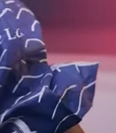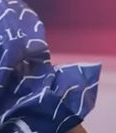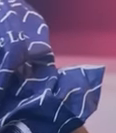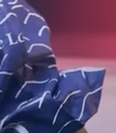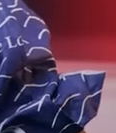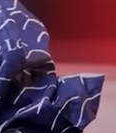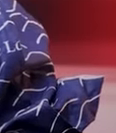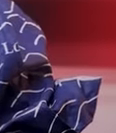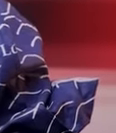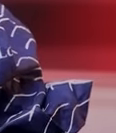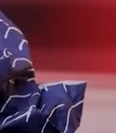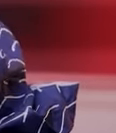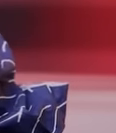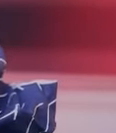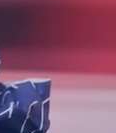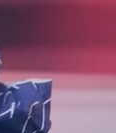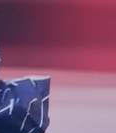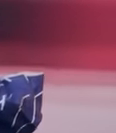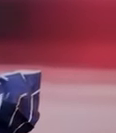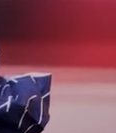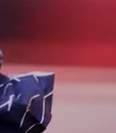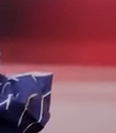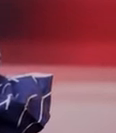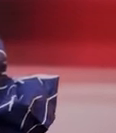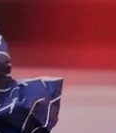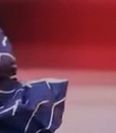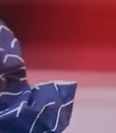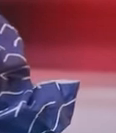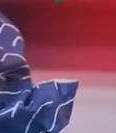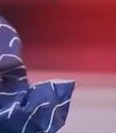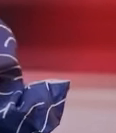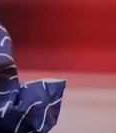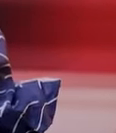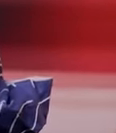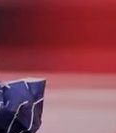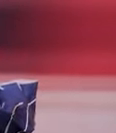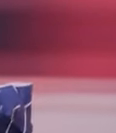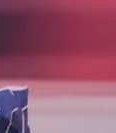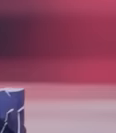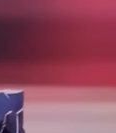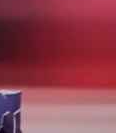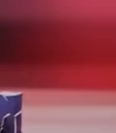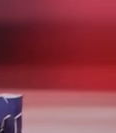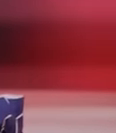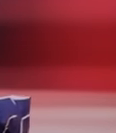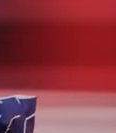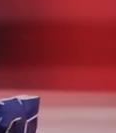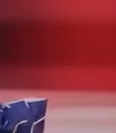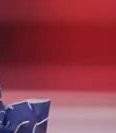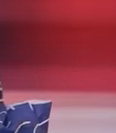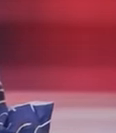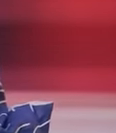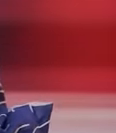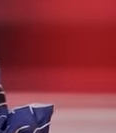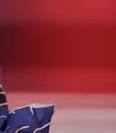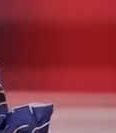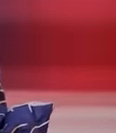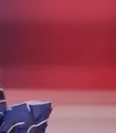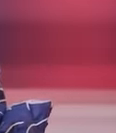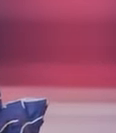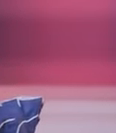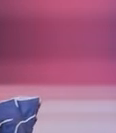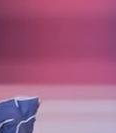We believe that this message will be a blessing to you. So we want you to stay glued and watch to the end and share to bless